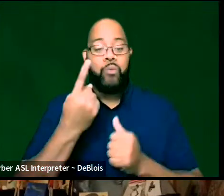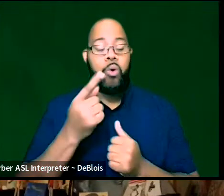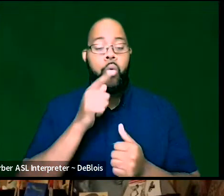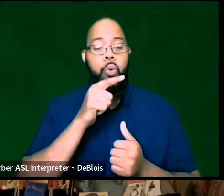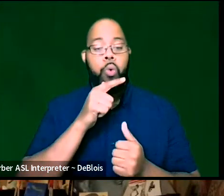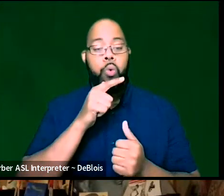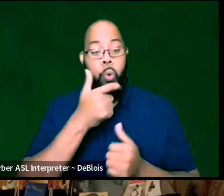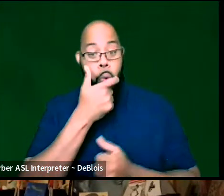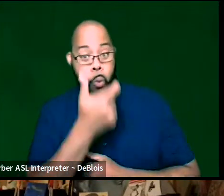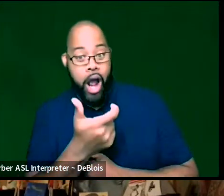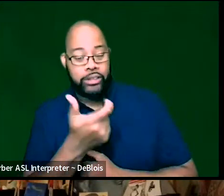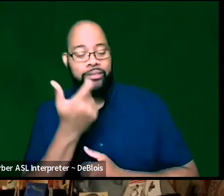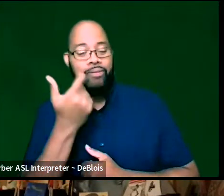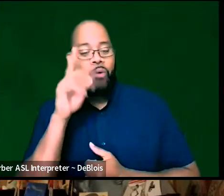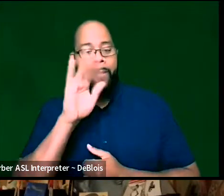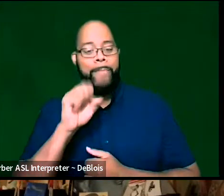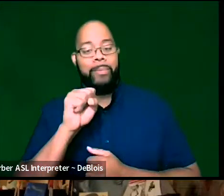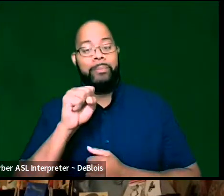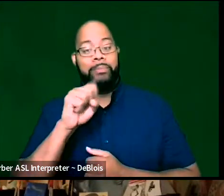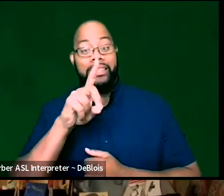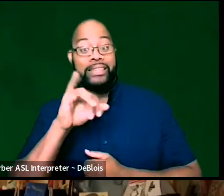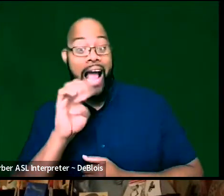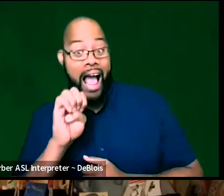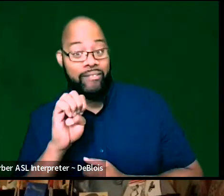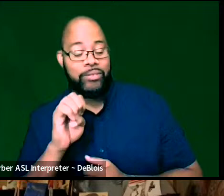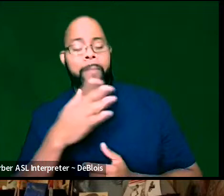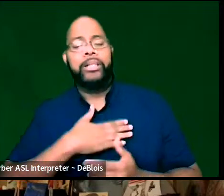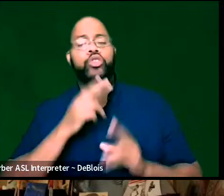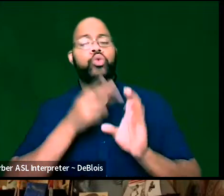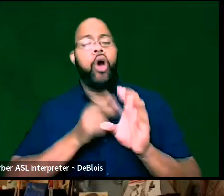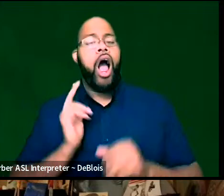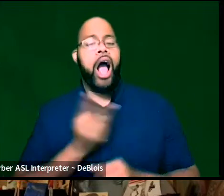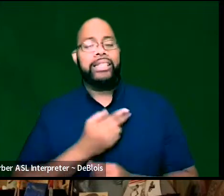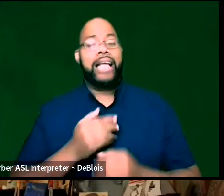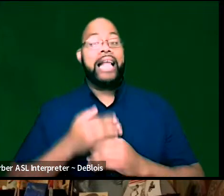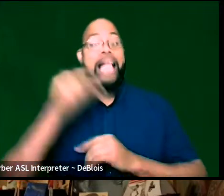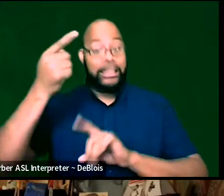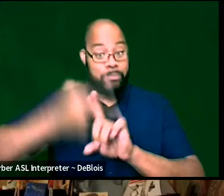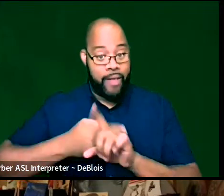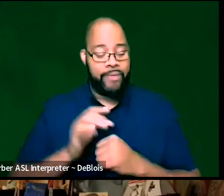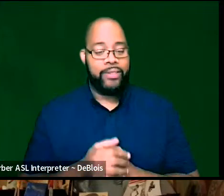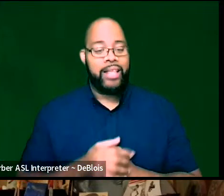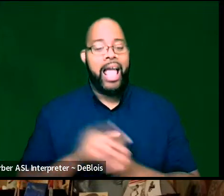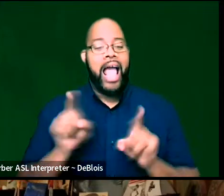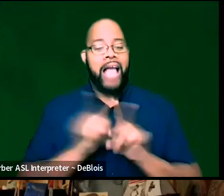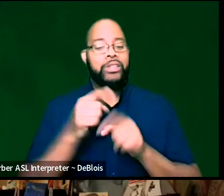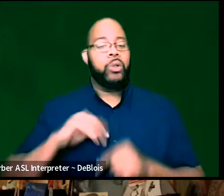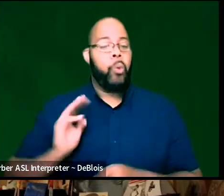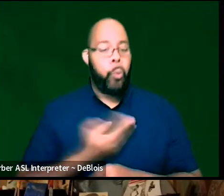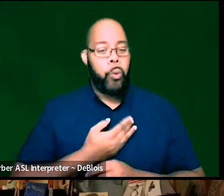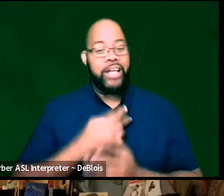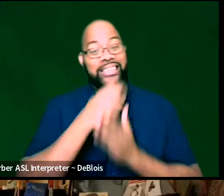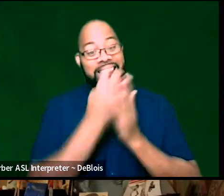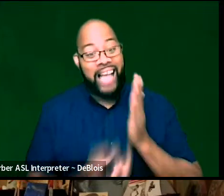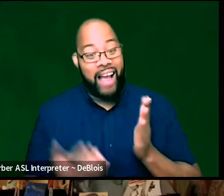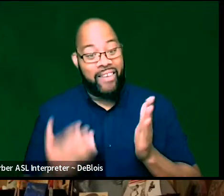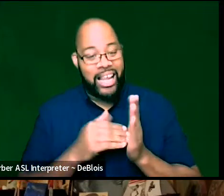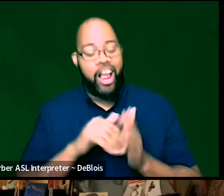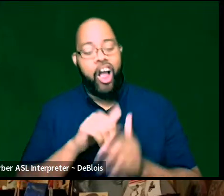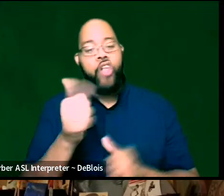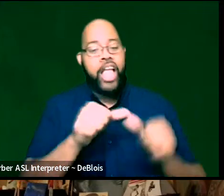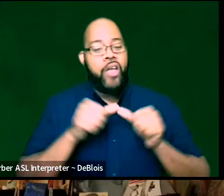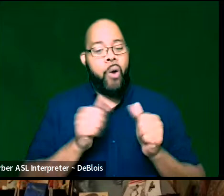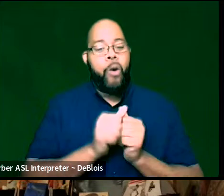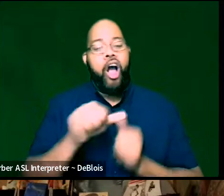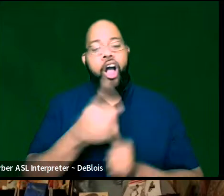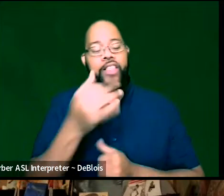has tuned in for our BIMS Dives. Please join us next month as we dive into another area with